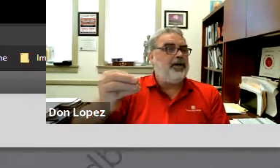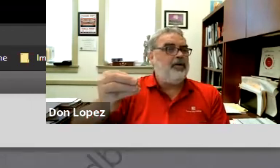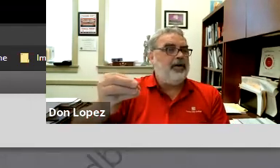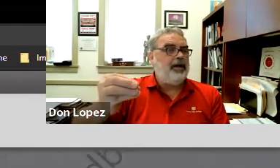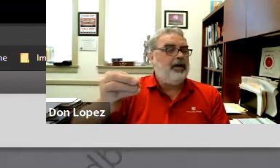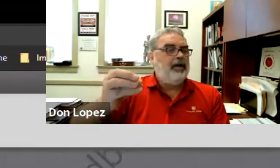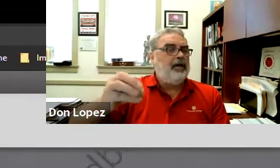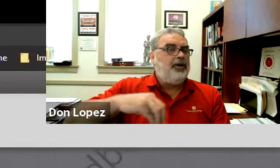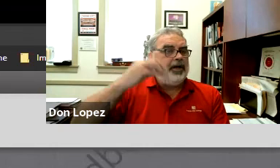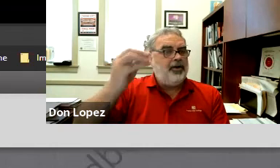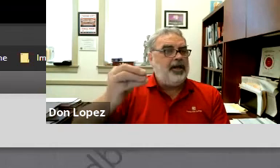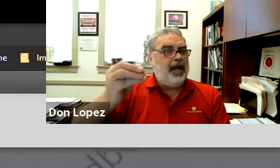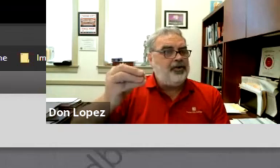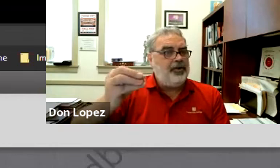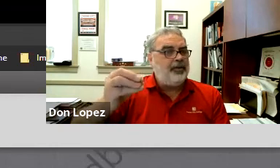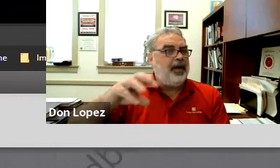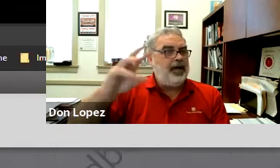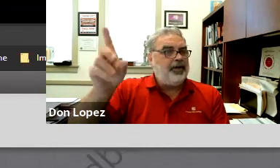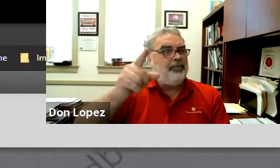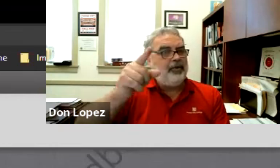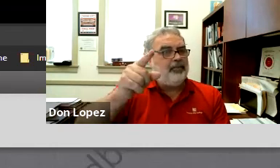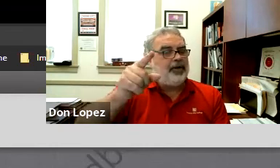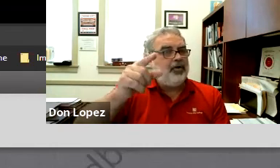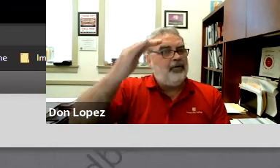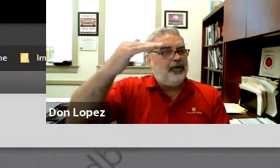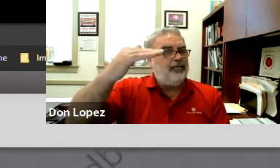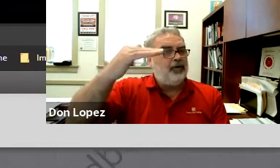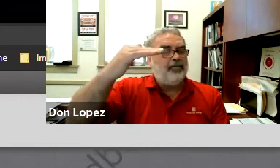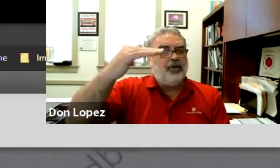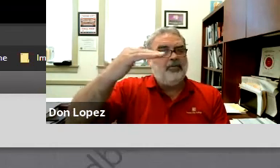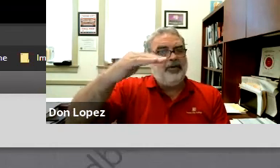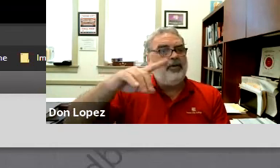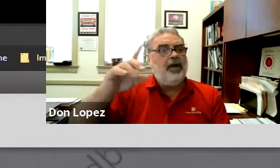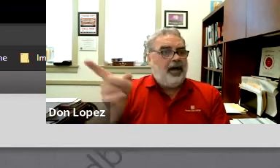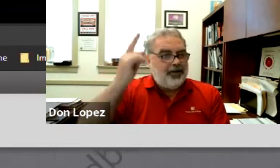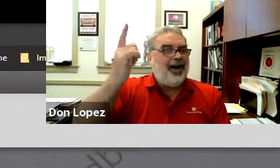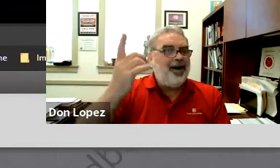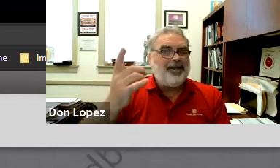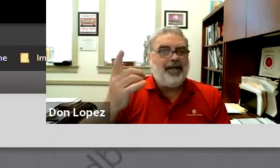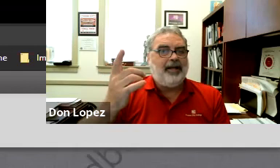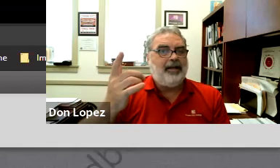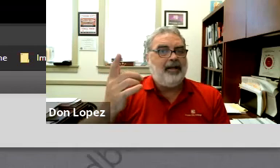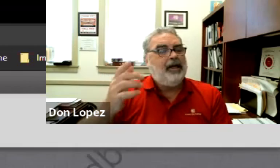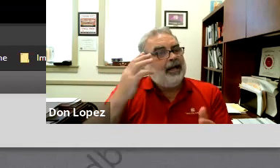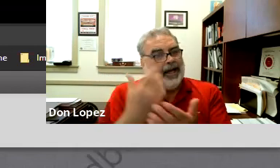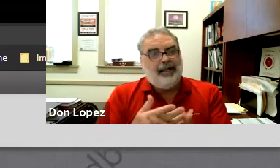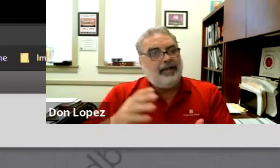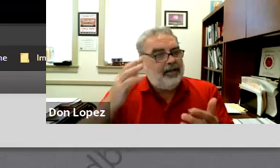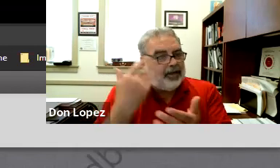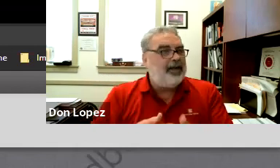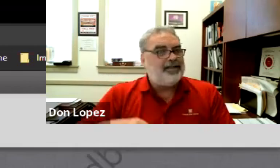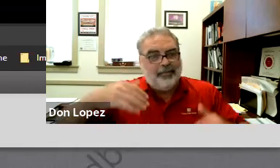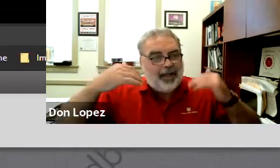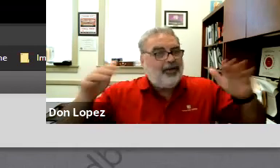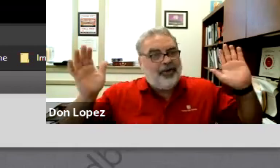year, you're going to go in and you're going to go to the annual unit plan. You're going to pull up the goal from your program review and you're going to update it. And then